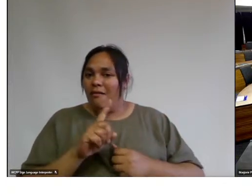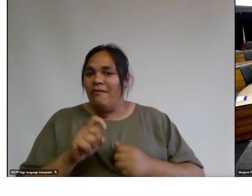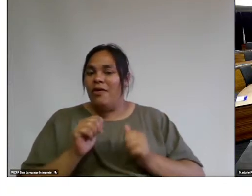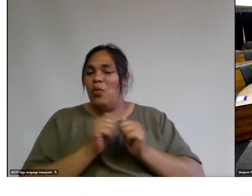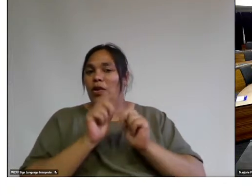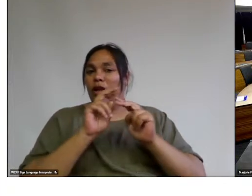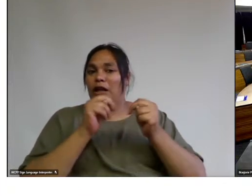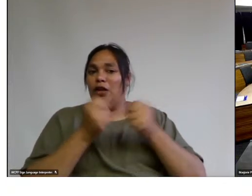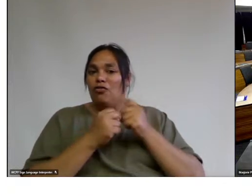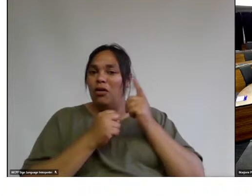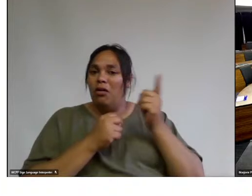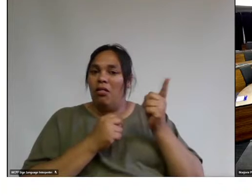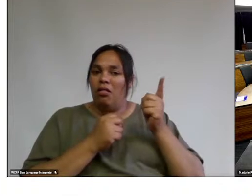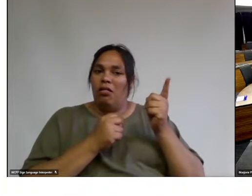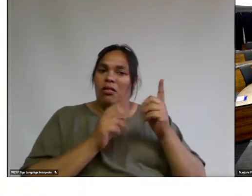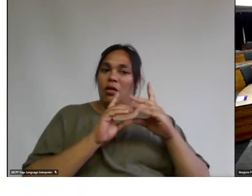national